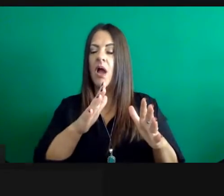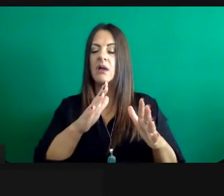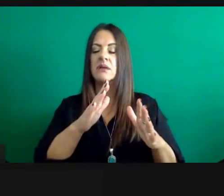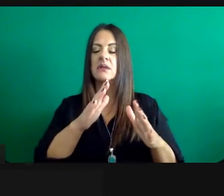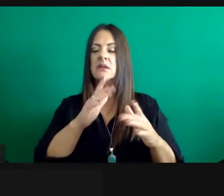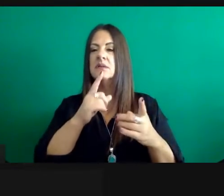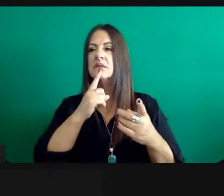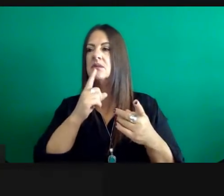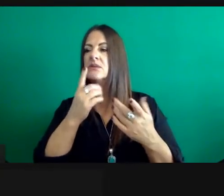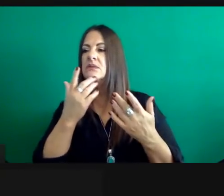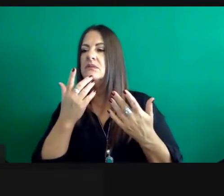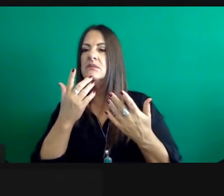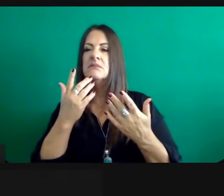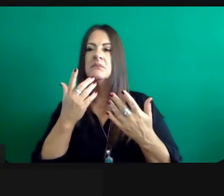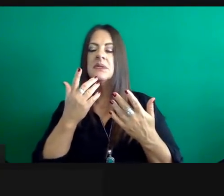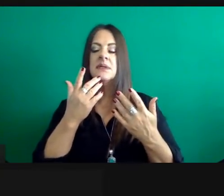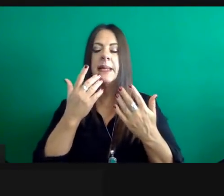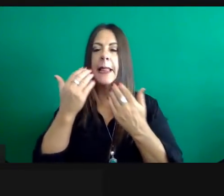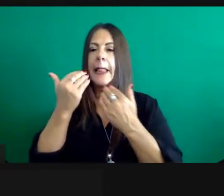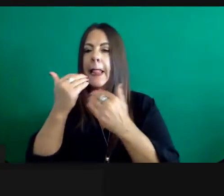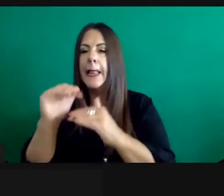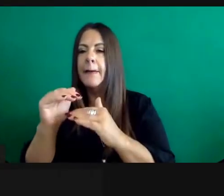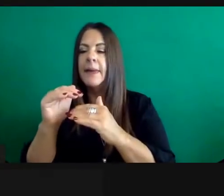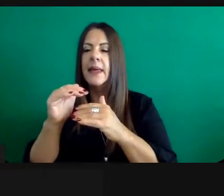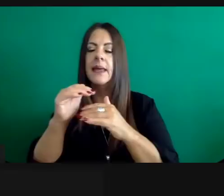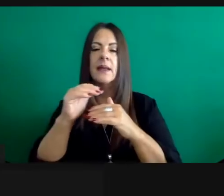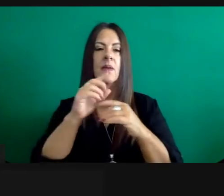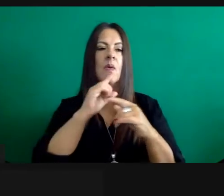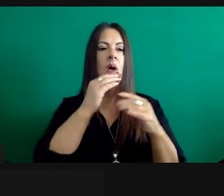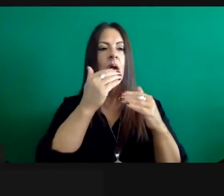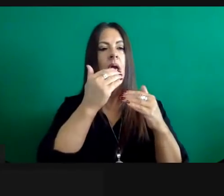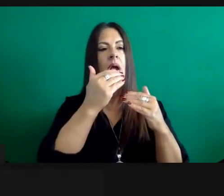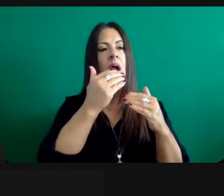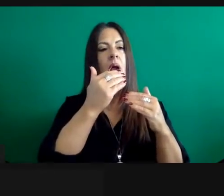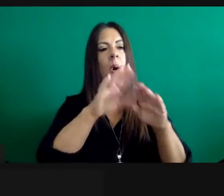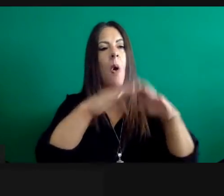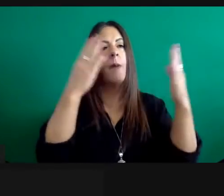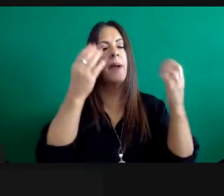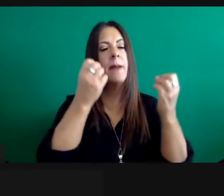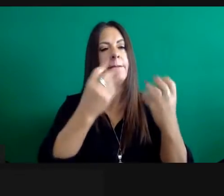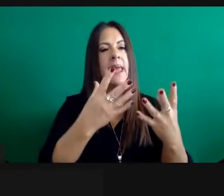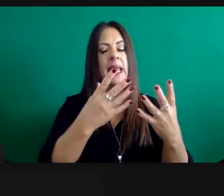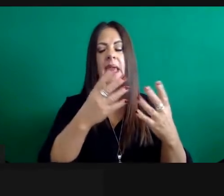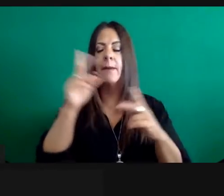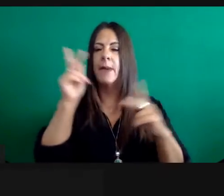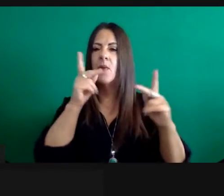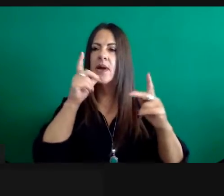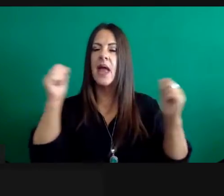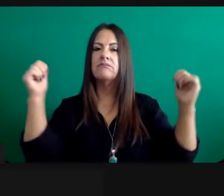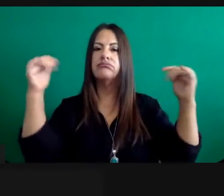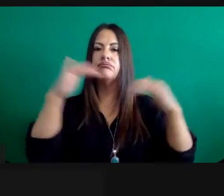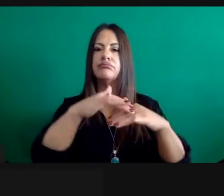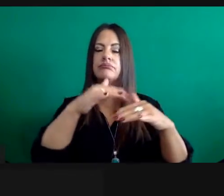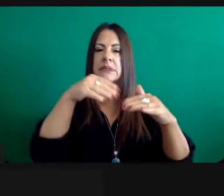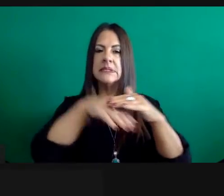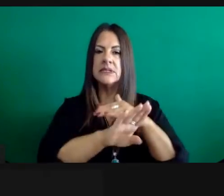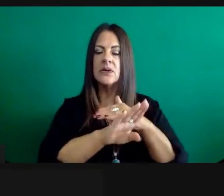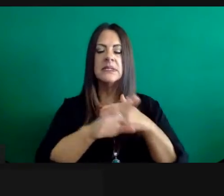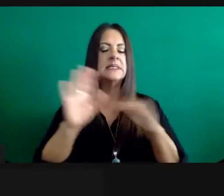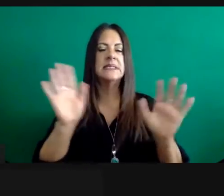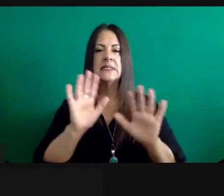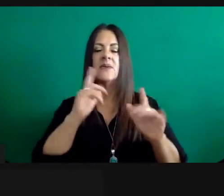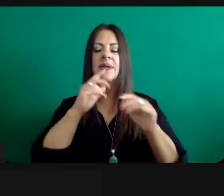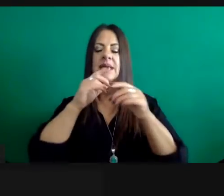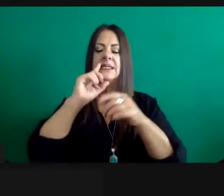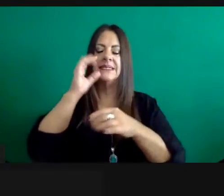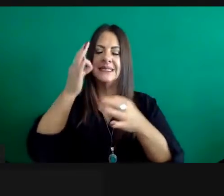few retailers where we saw large numbers of people gathering indoors. We tried to create a system that